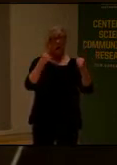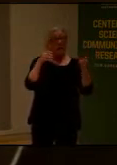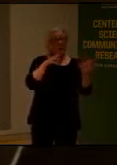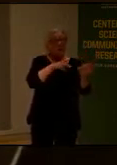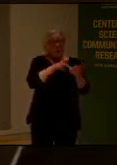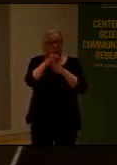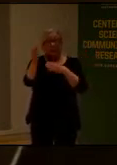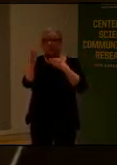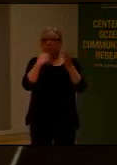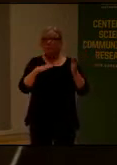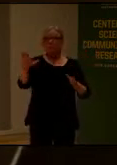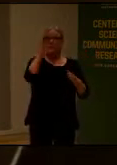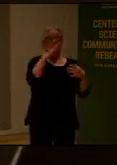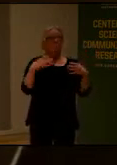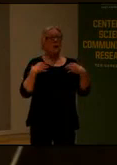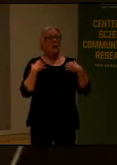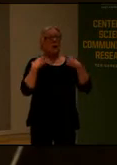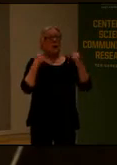your health-related